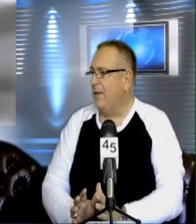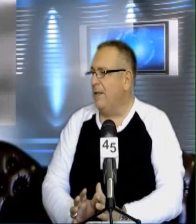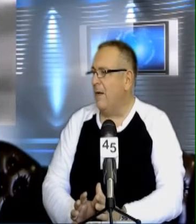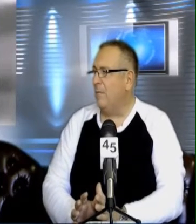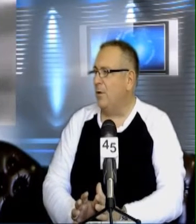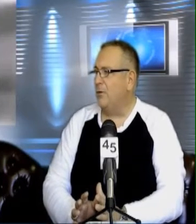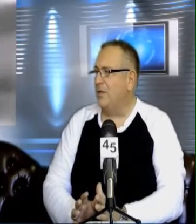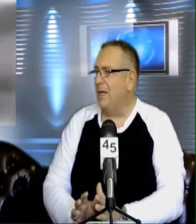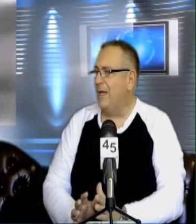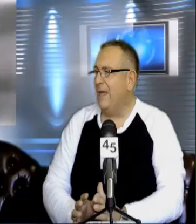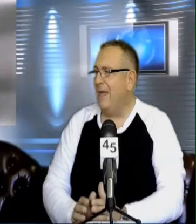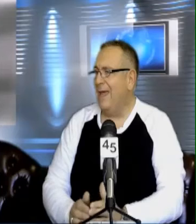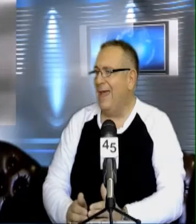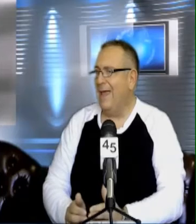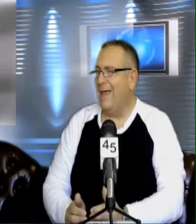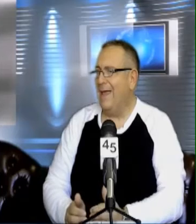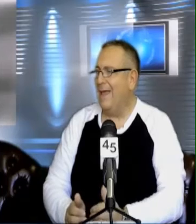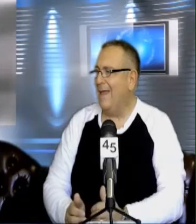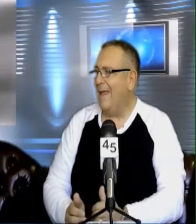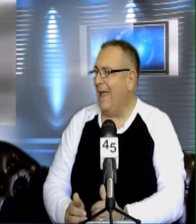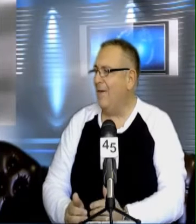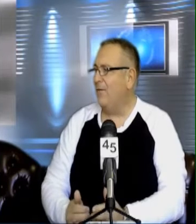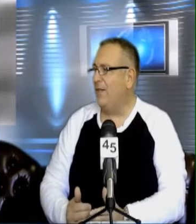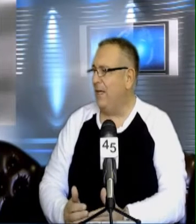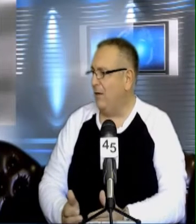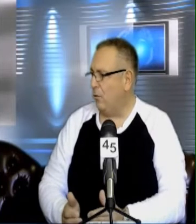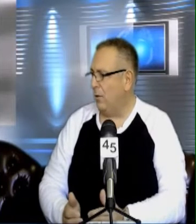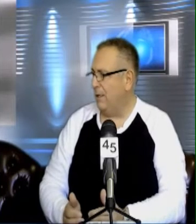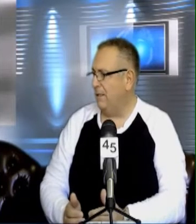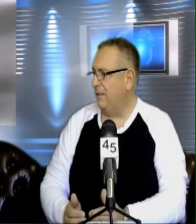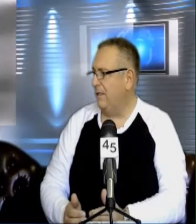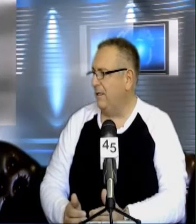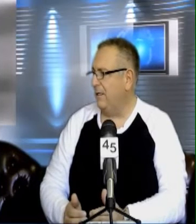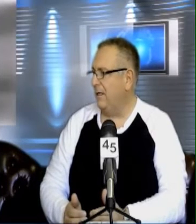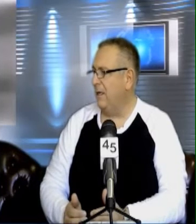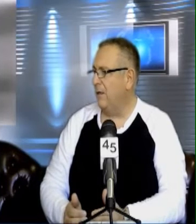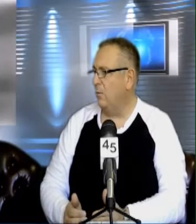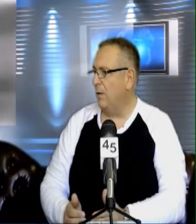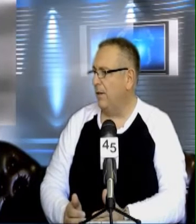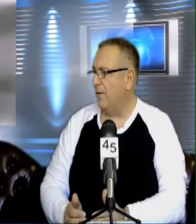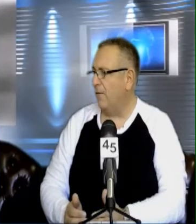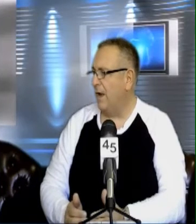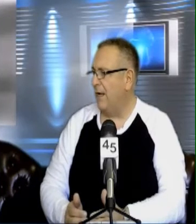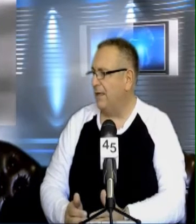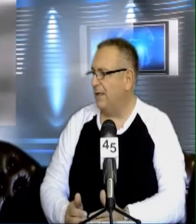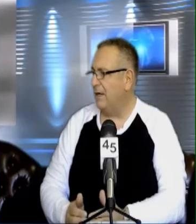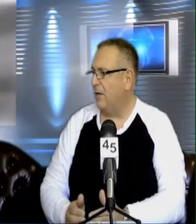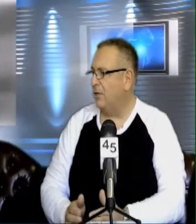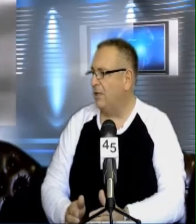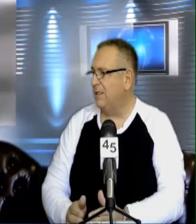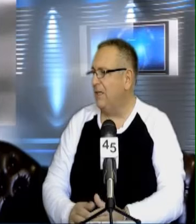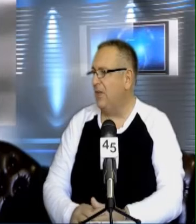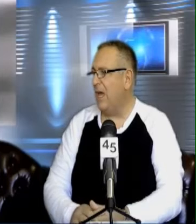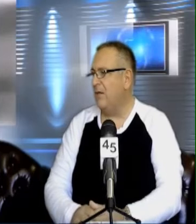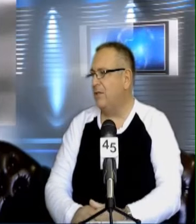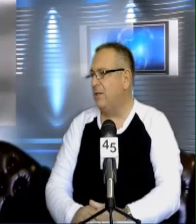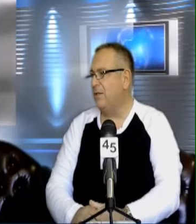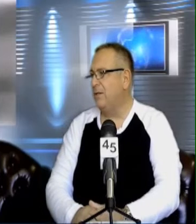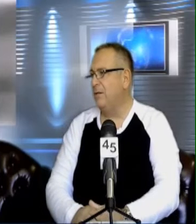Some of the numbers have decreased in what they're finding. There are